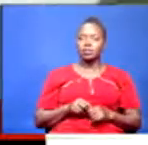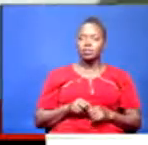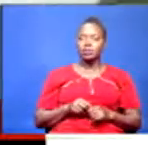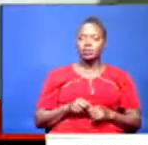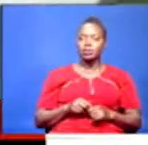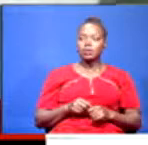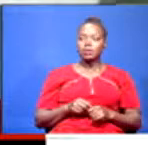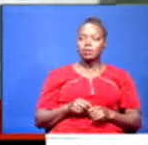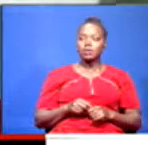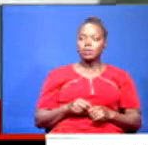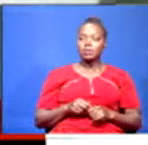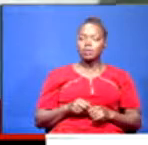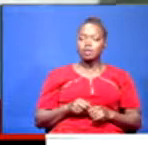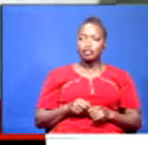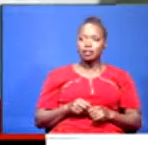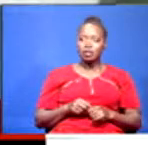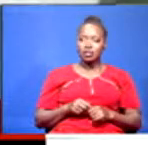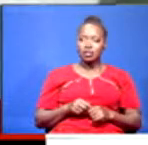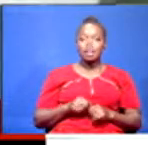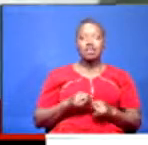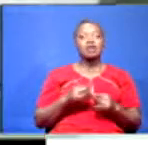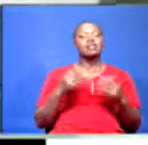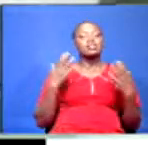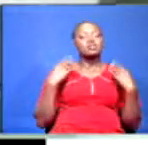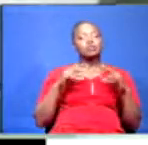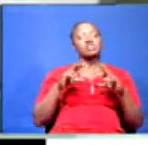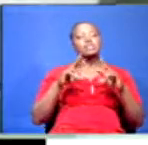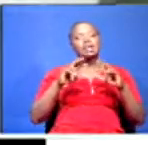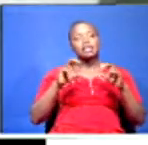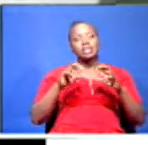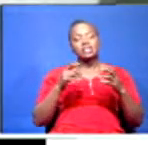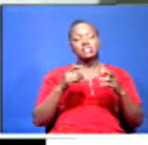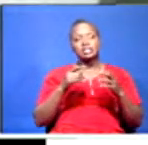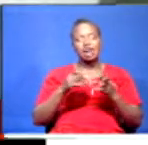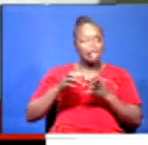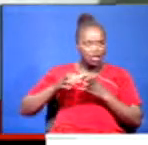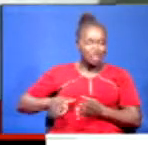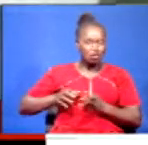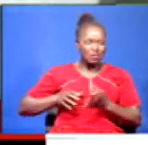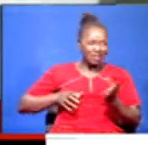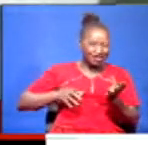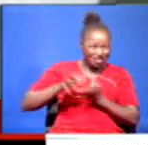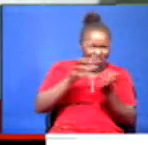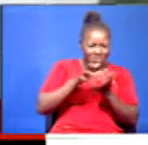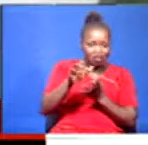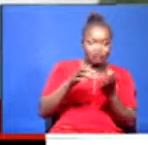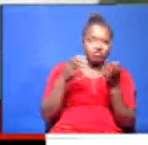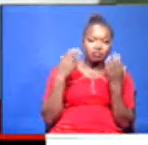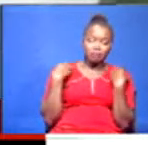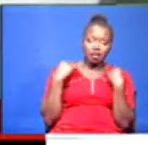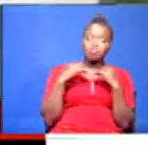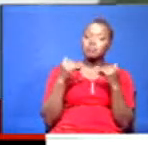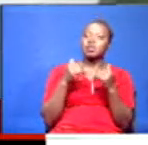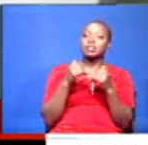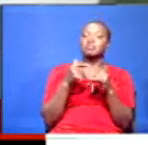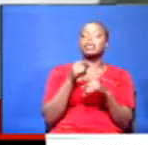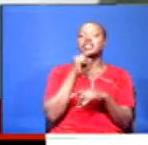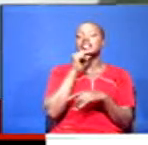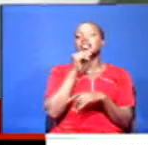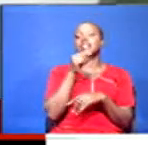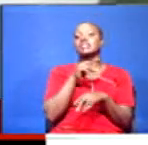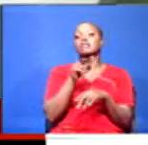Now, some sports analysts refer to rugby as the rough game that's played by gentlemen. National